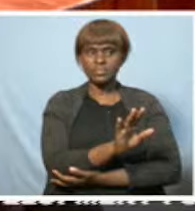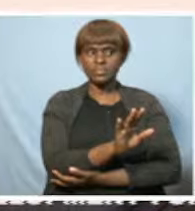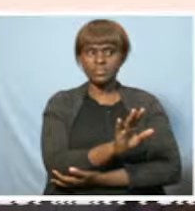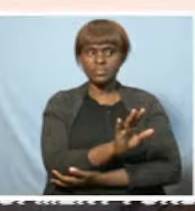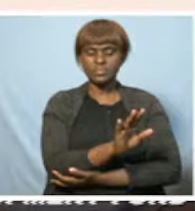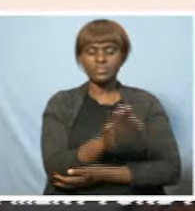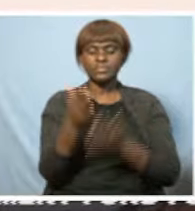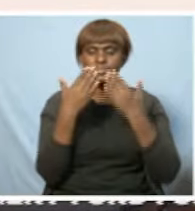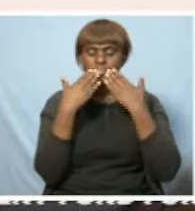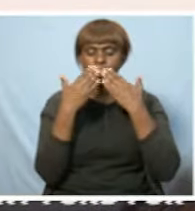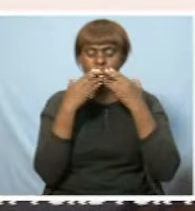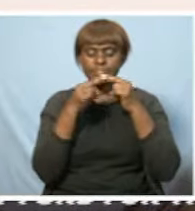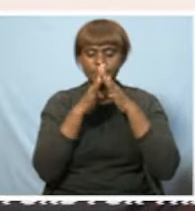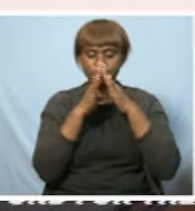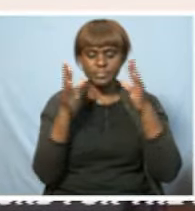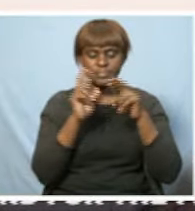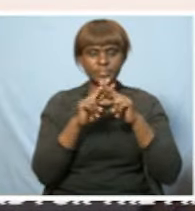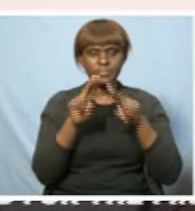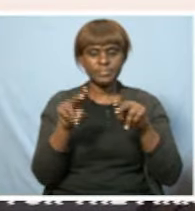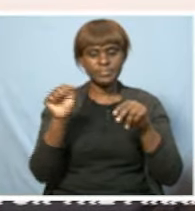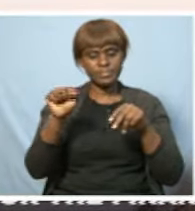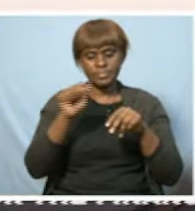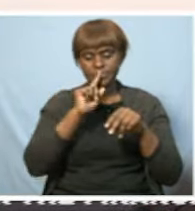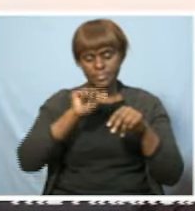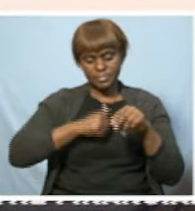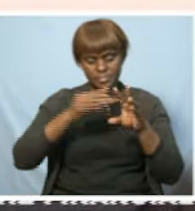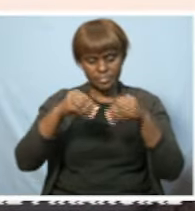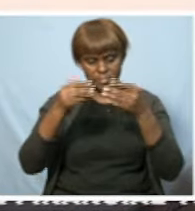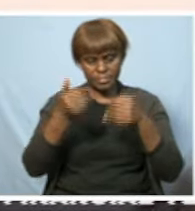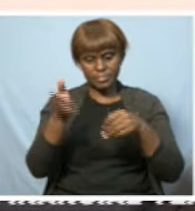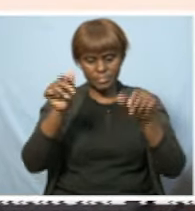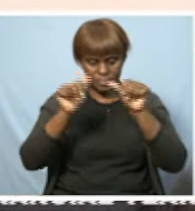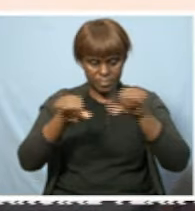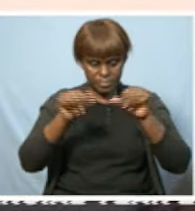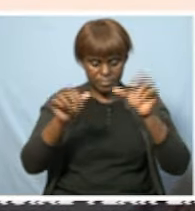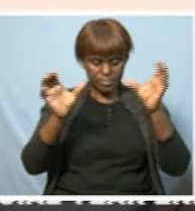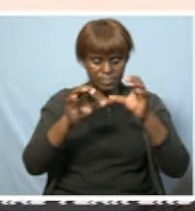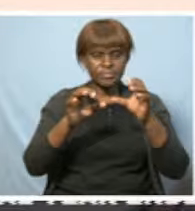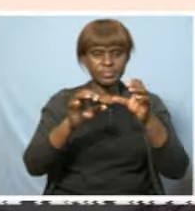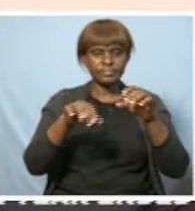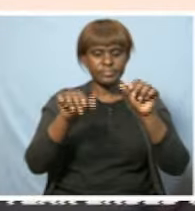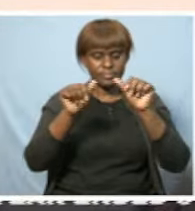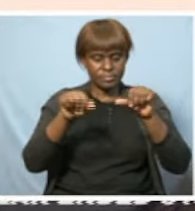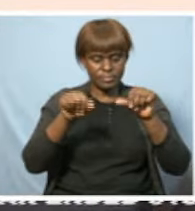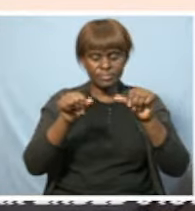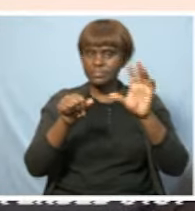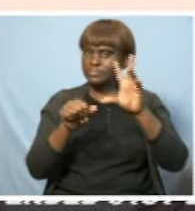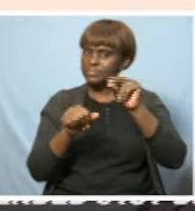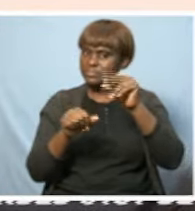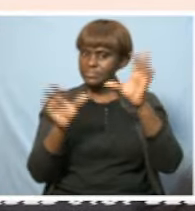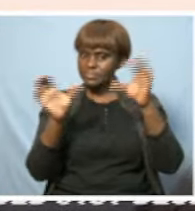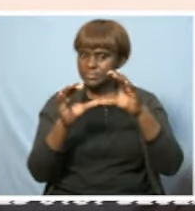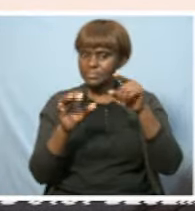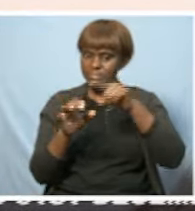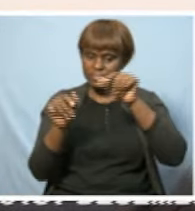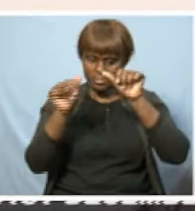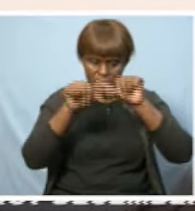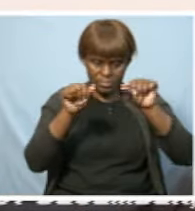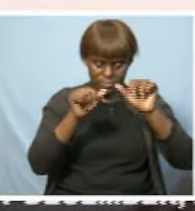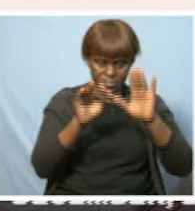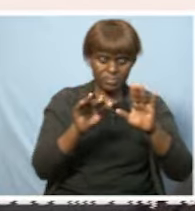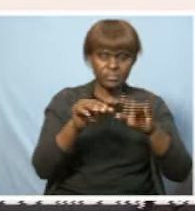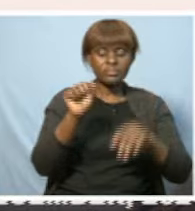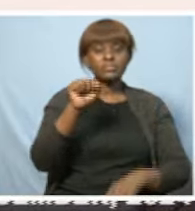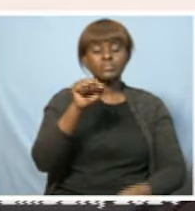Thank you very much, Chairperson. Yes, we give the audit committee latitude. Not the committee, the auditors.